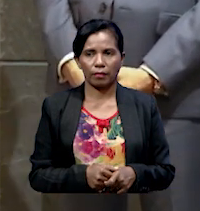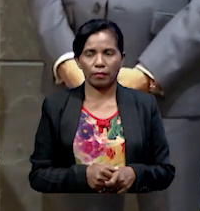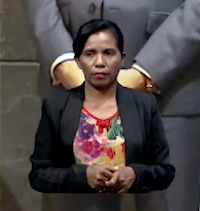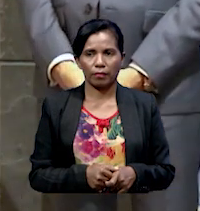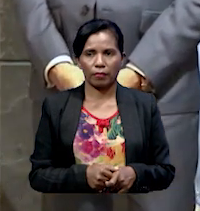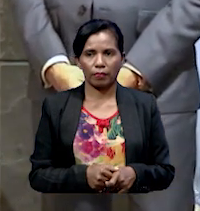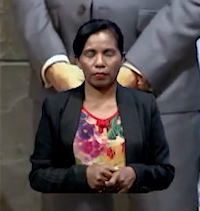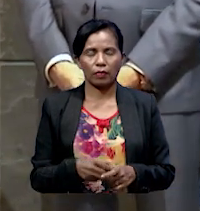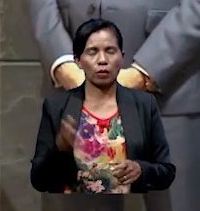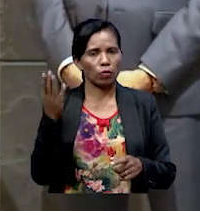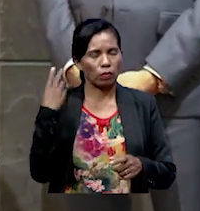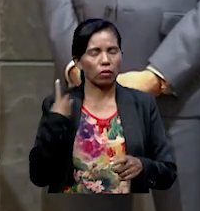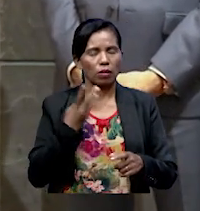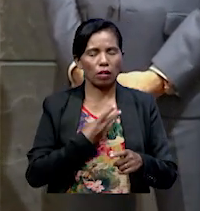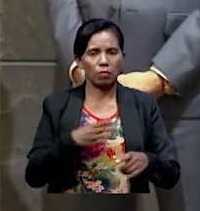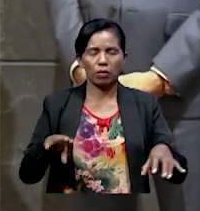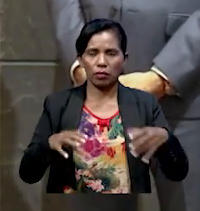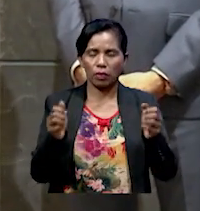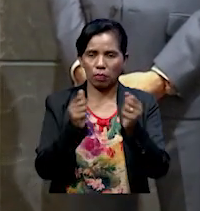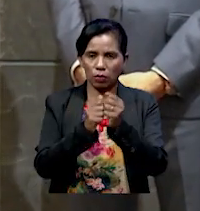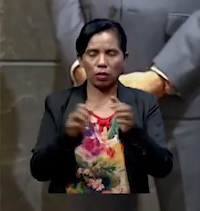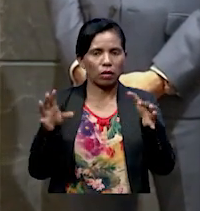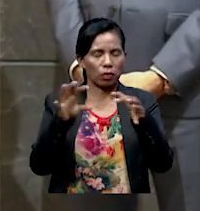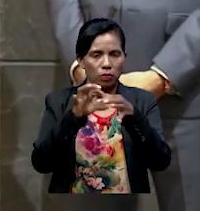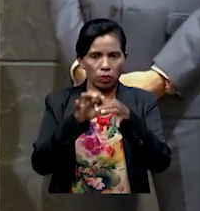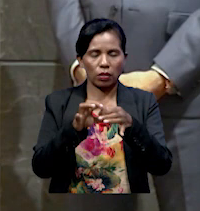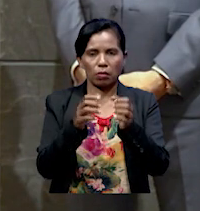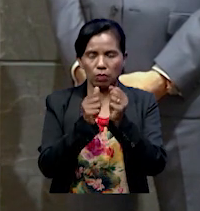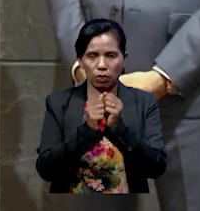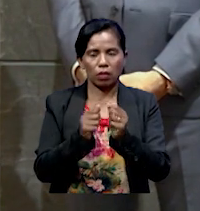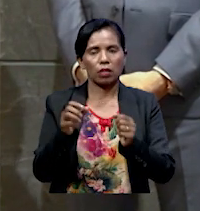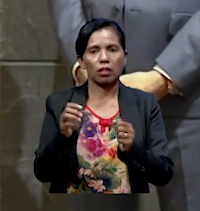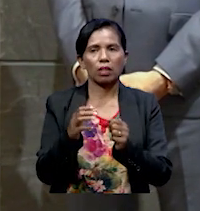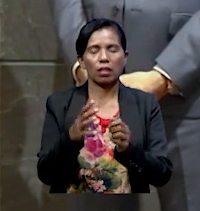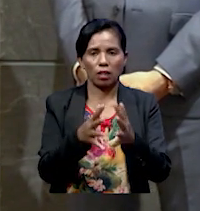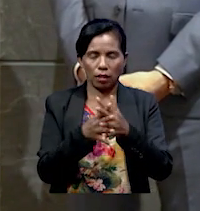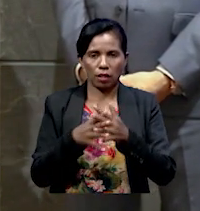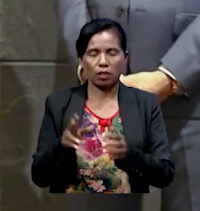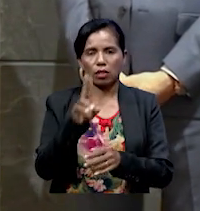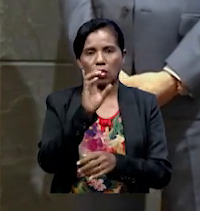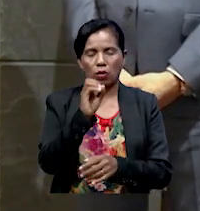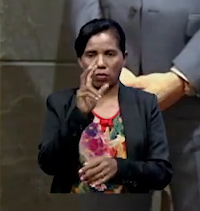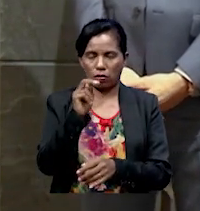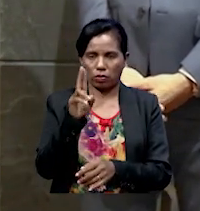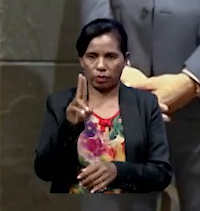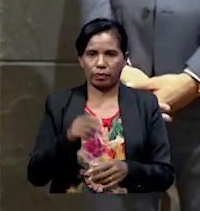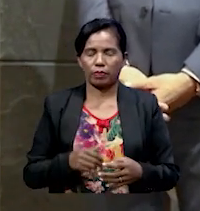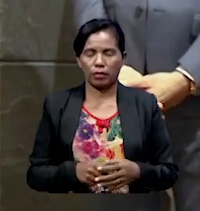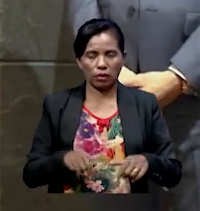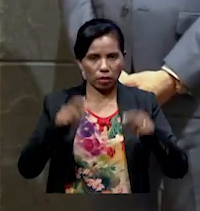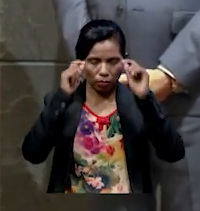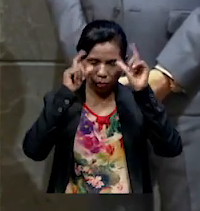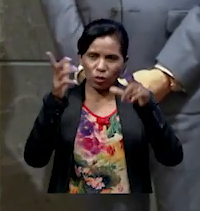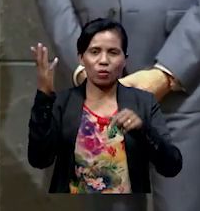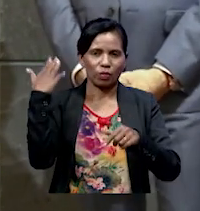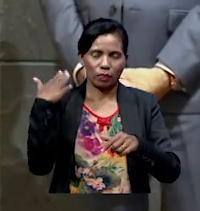Switzerland joined at that time, 1 week before us. The Swiss insisted they had to be before Timor-Leste.